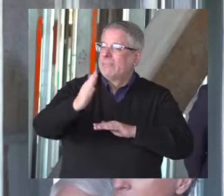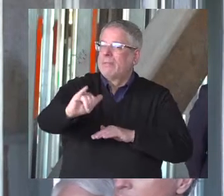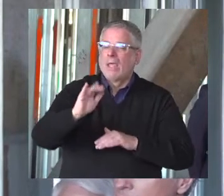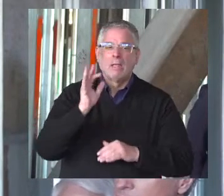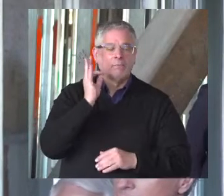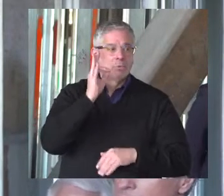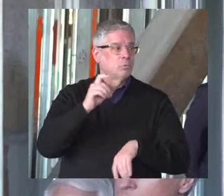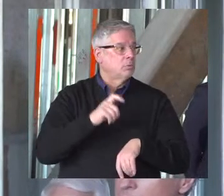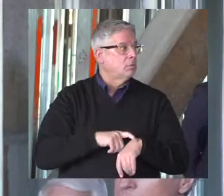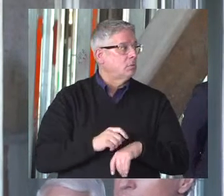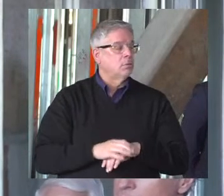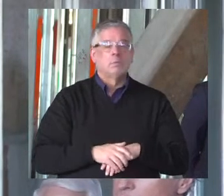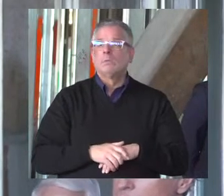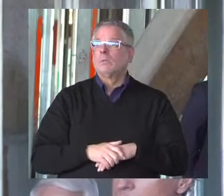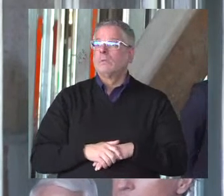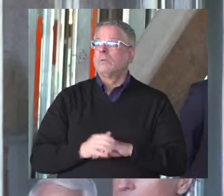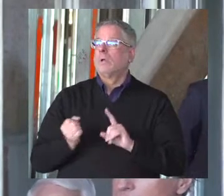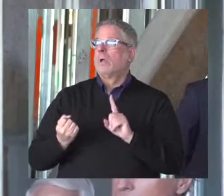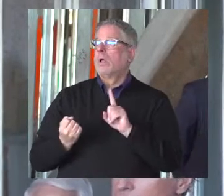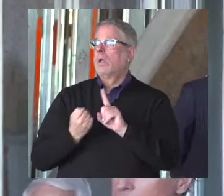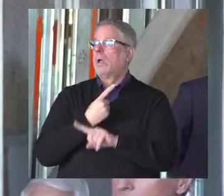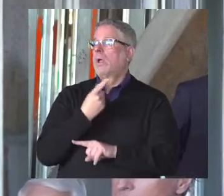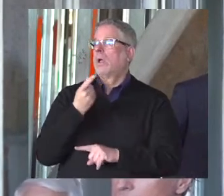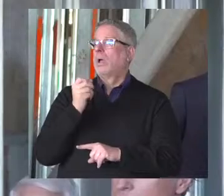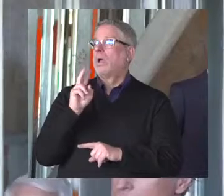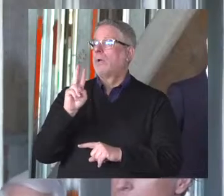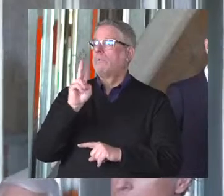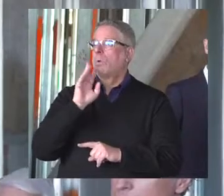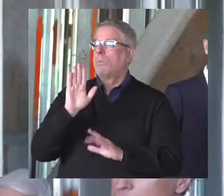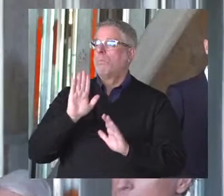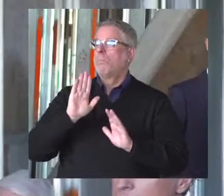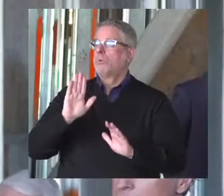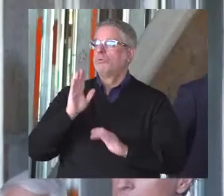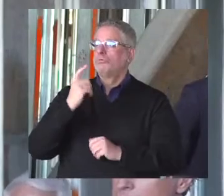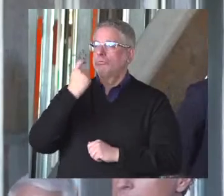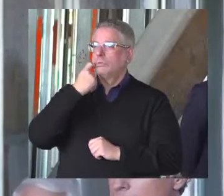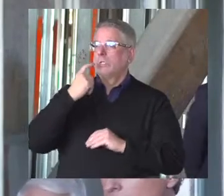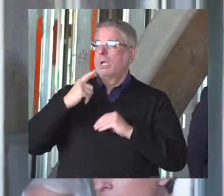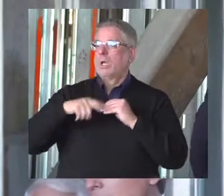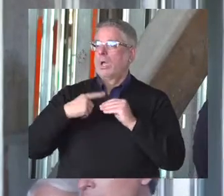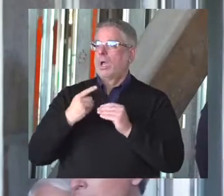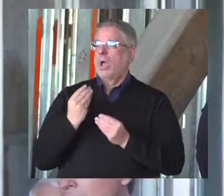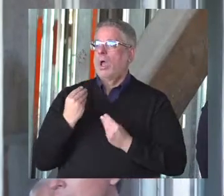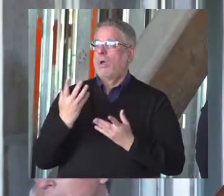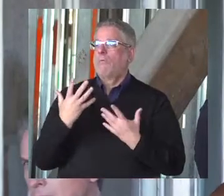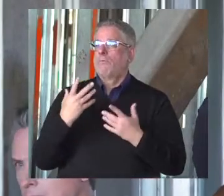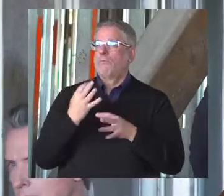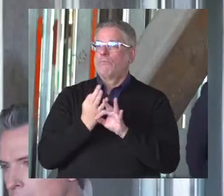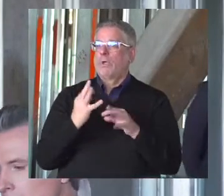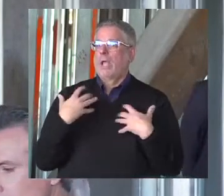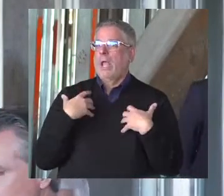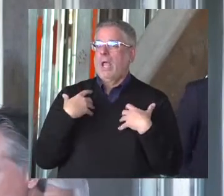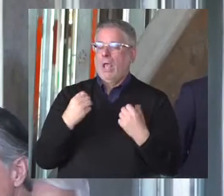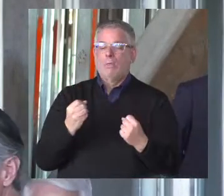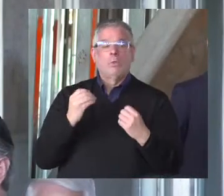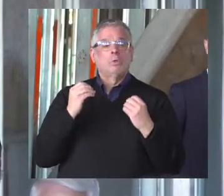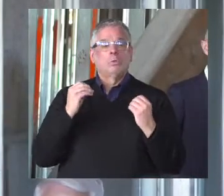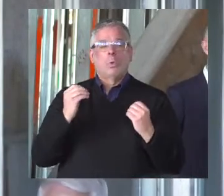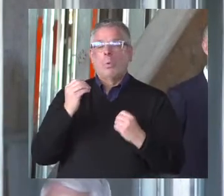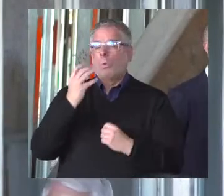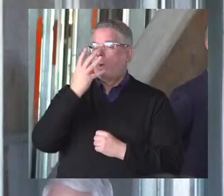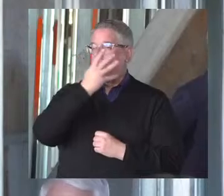And then kind of an off-topic question, but Governor, I know there's been some pushback recently on offering free health care to undocumented